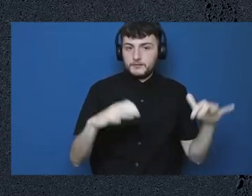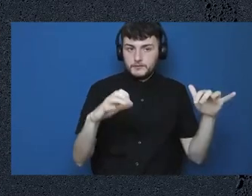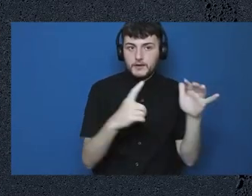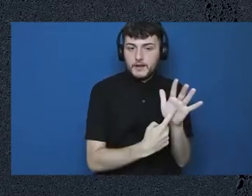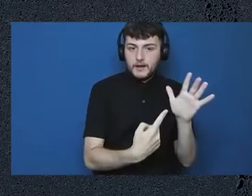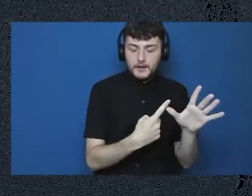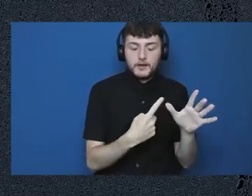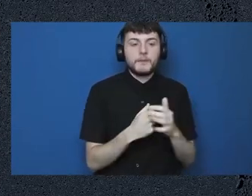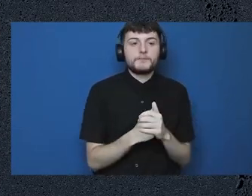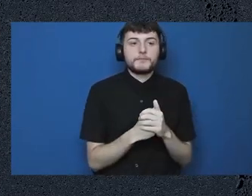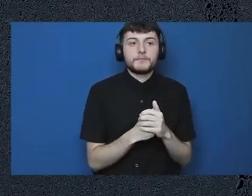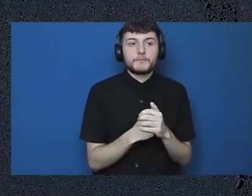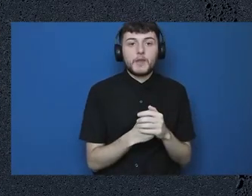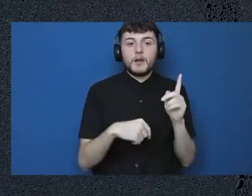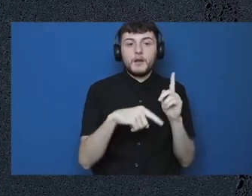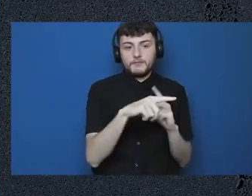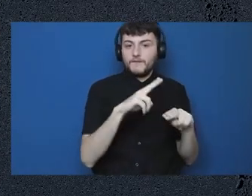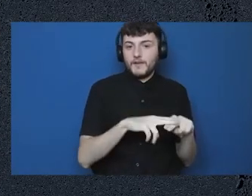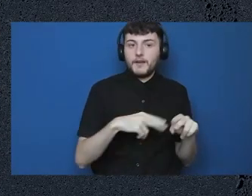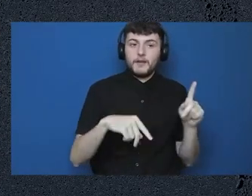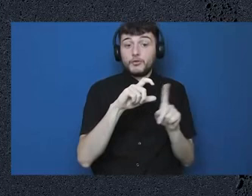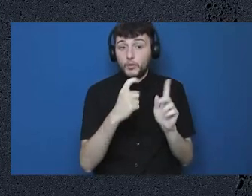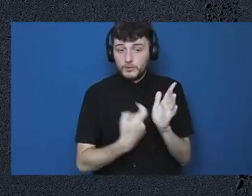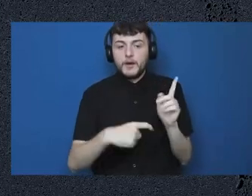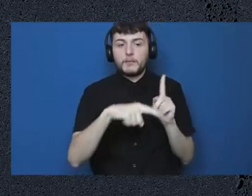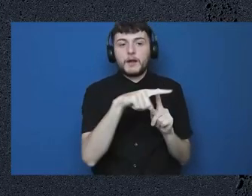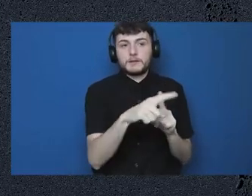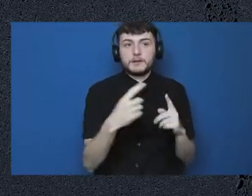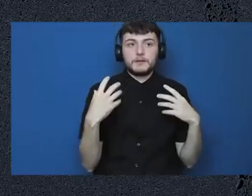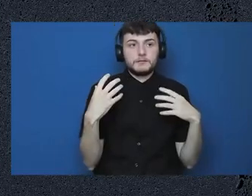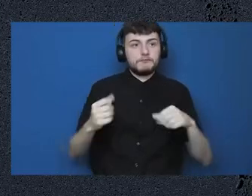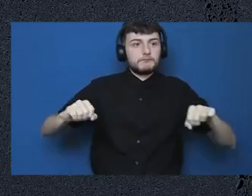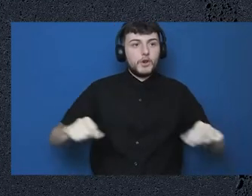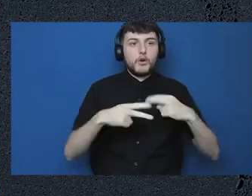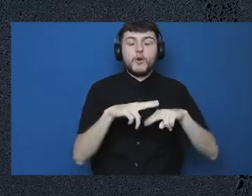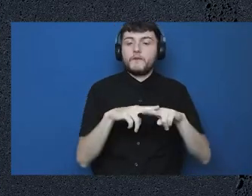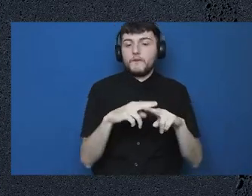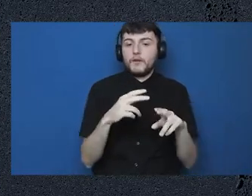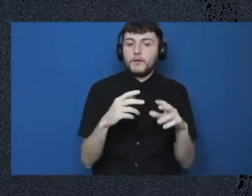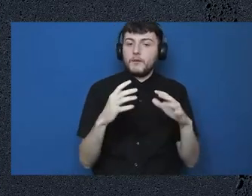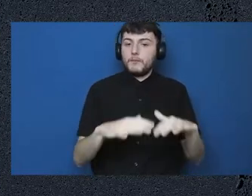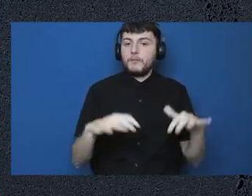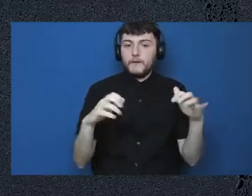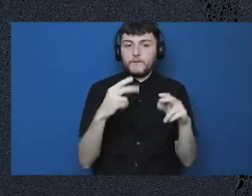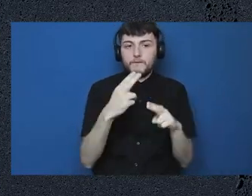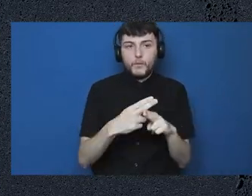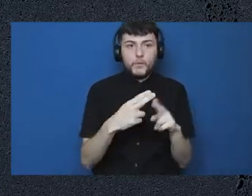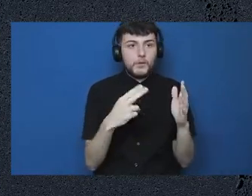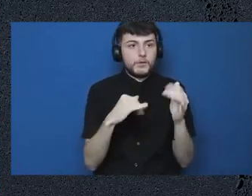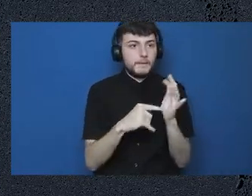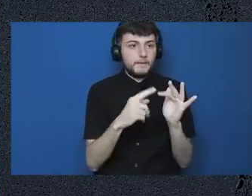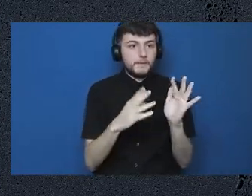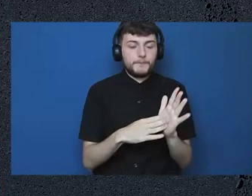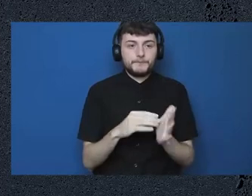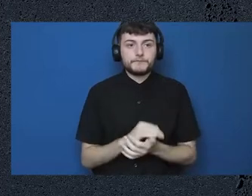of Victorian Parliamentarians for STEMM. Thank you so much, Tim. Thank you, Natasha. And welcome,